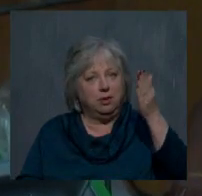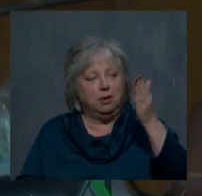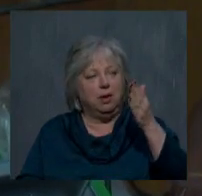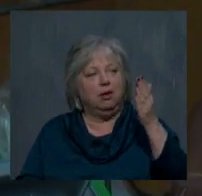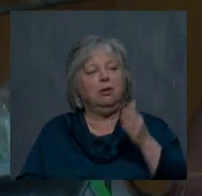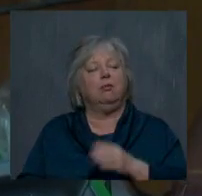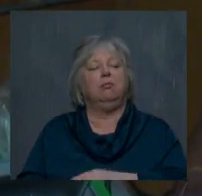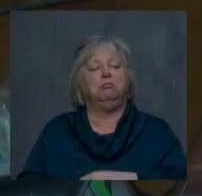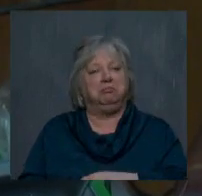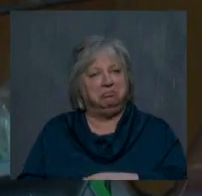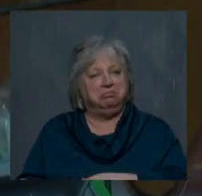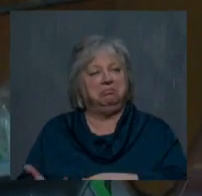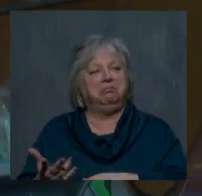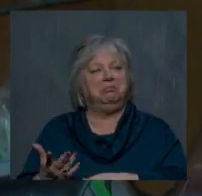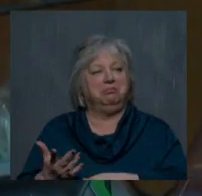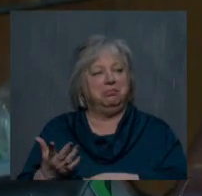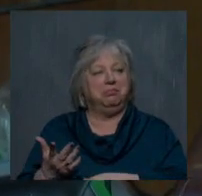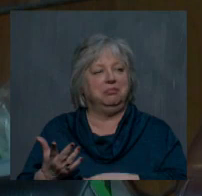all